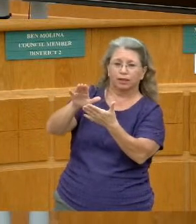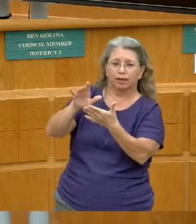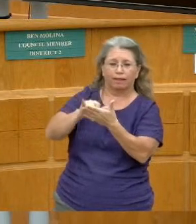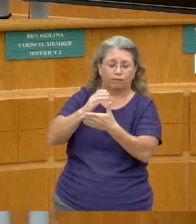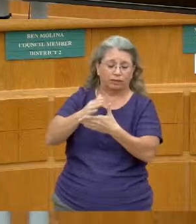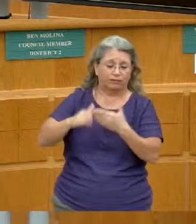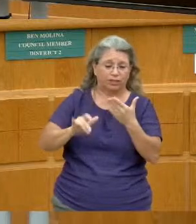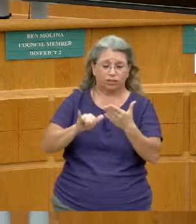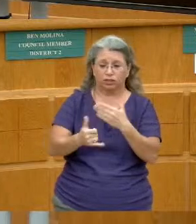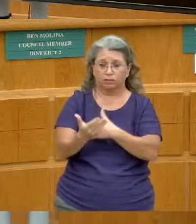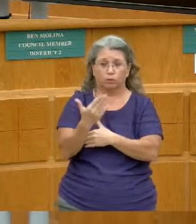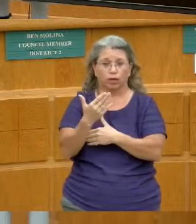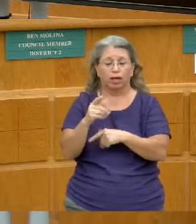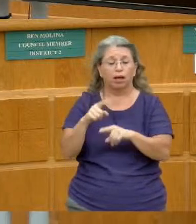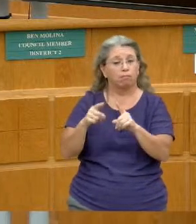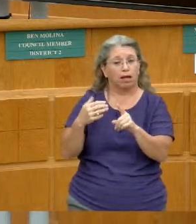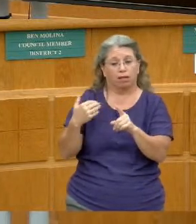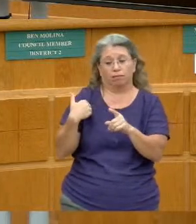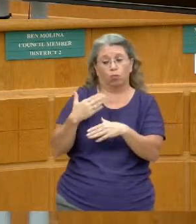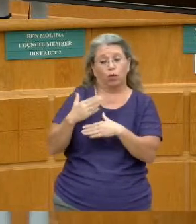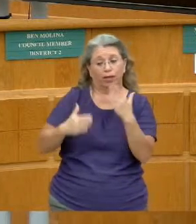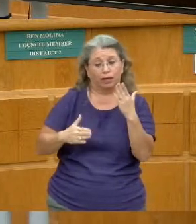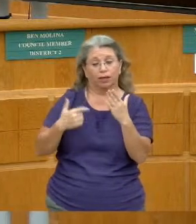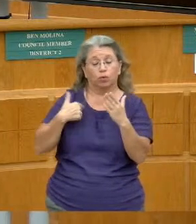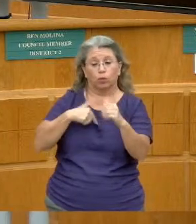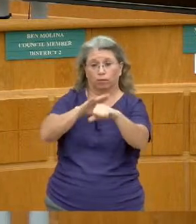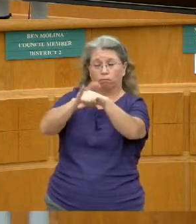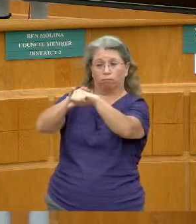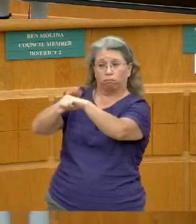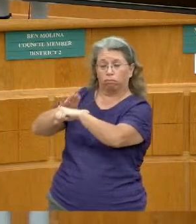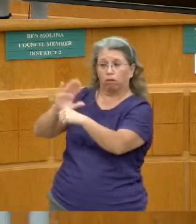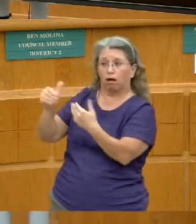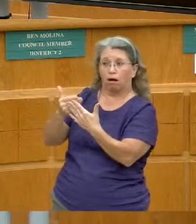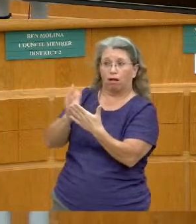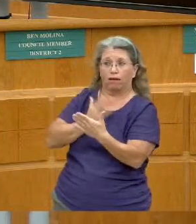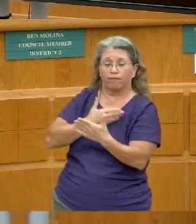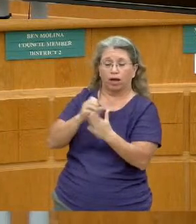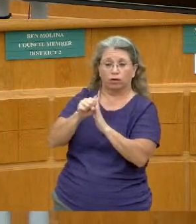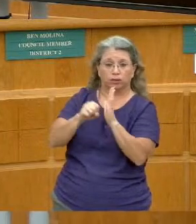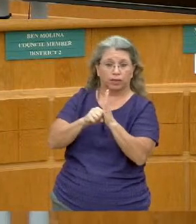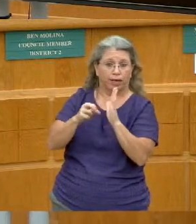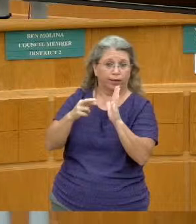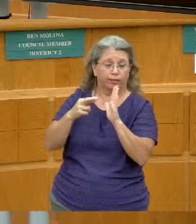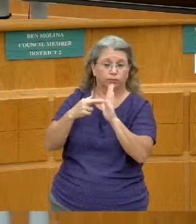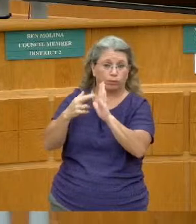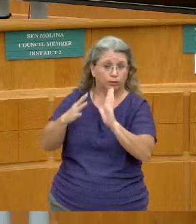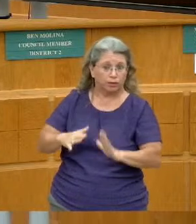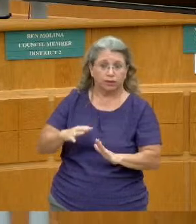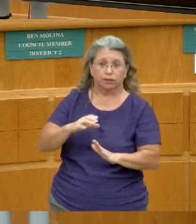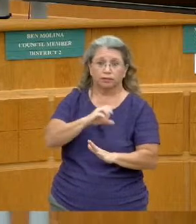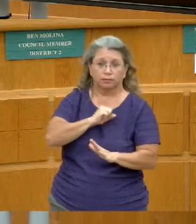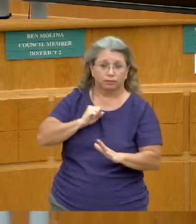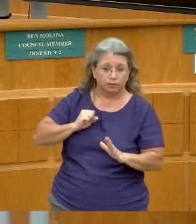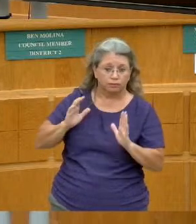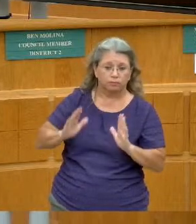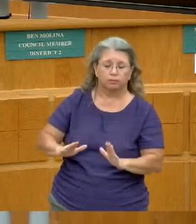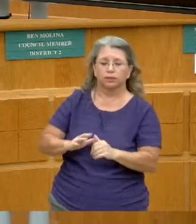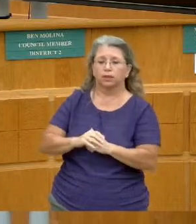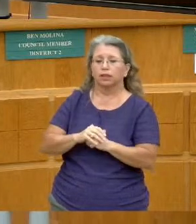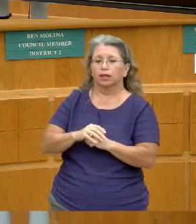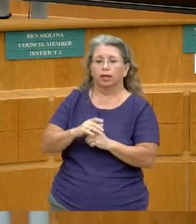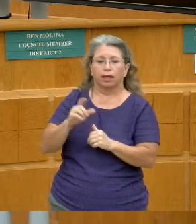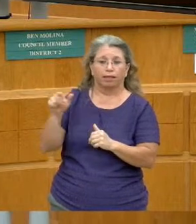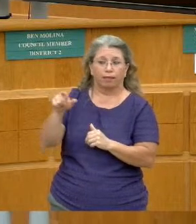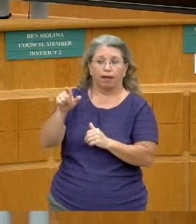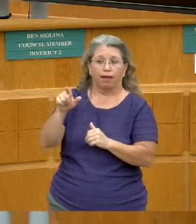and they were so on top of it that they got to TDM before our data entry on the requests